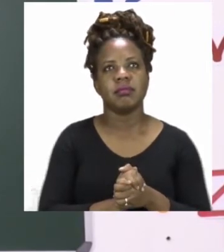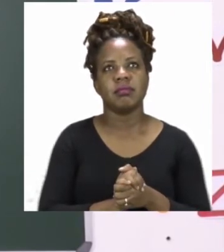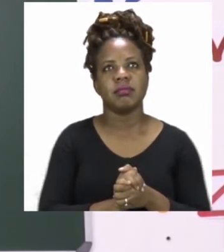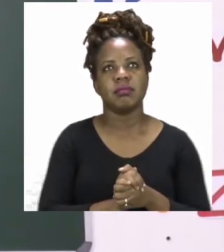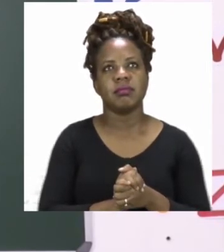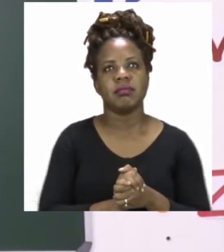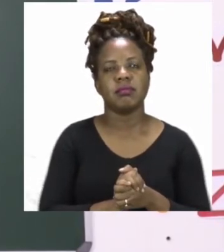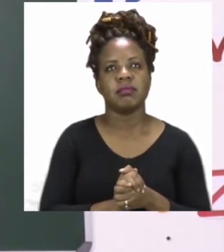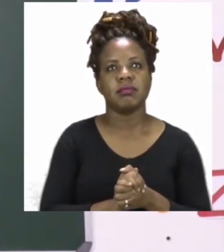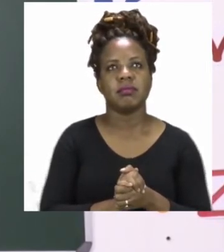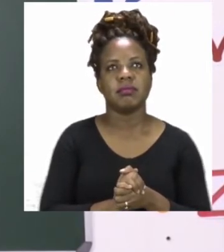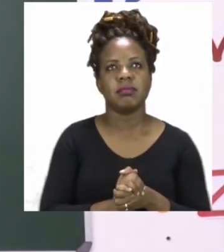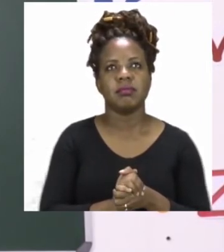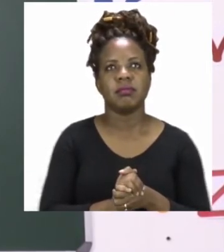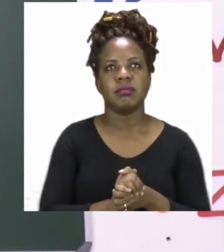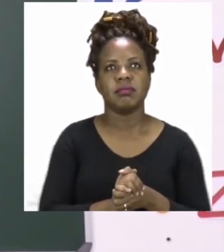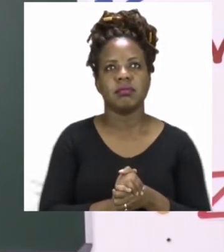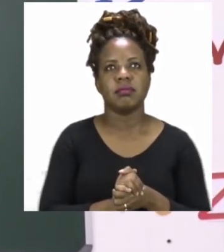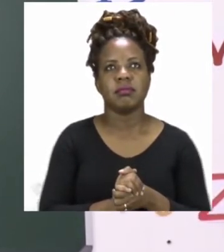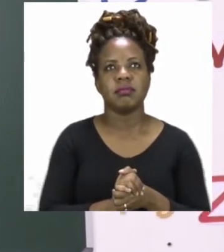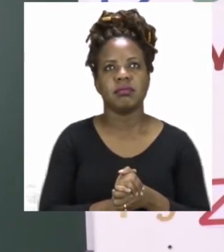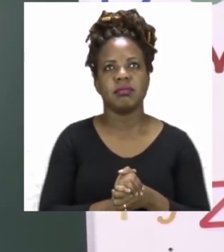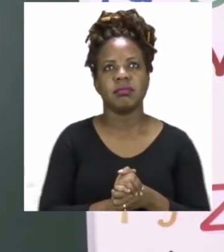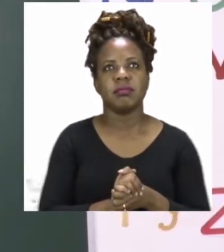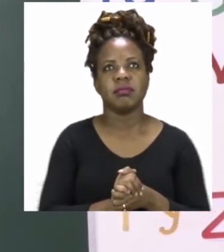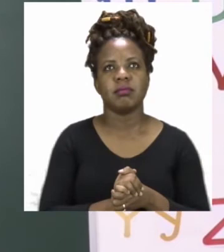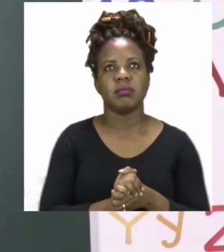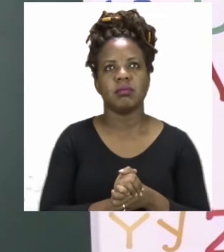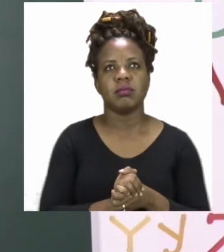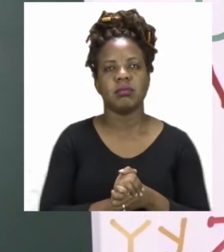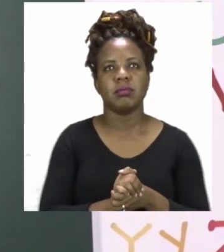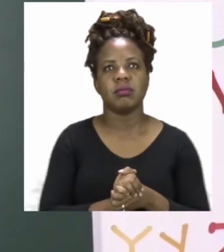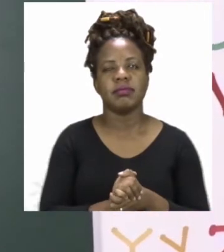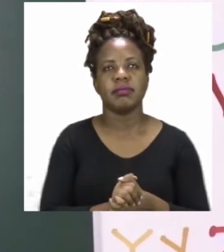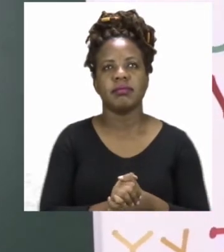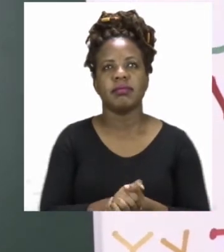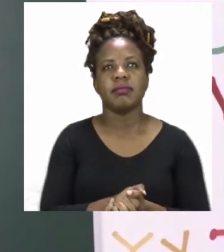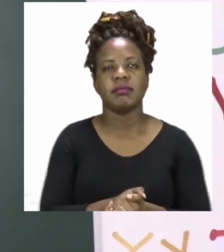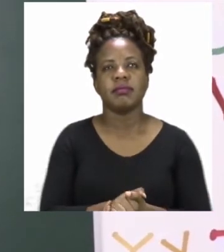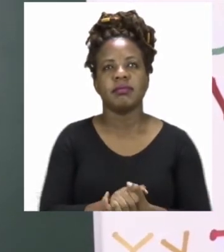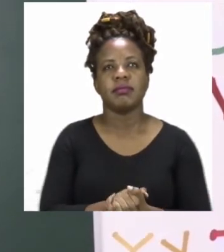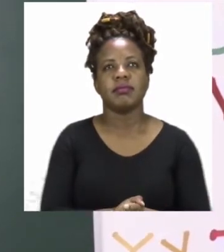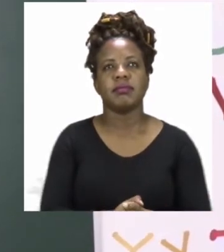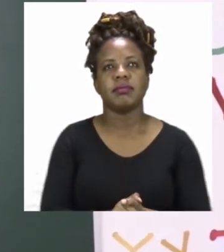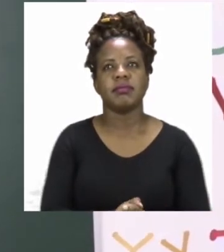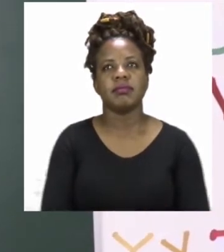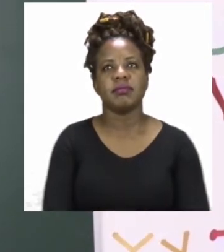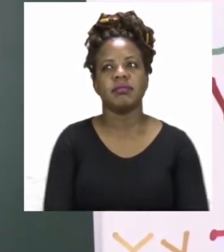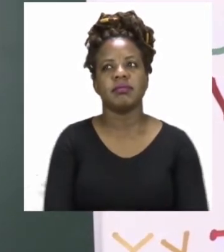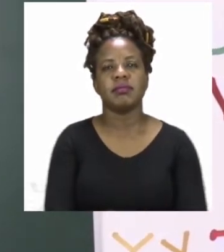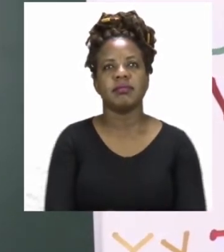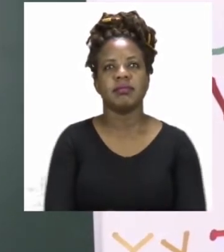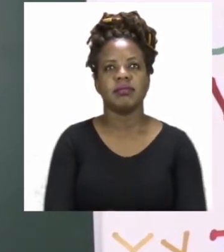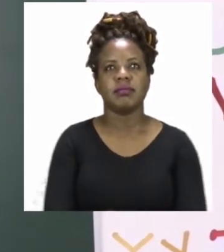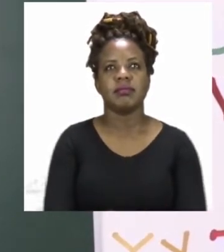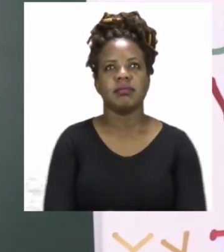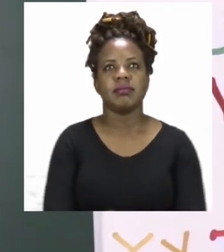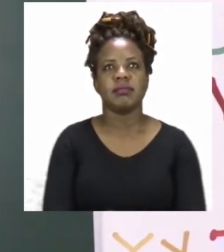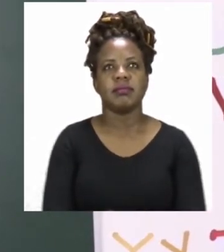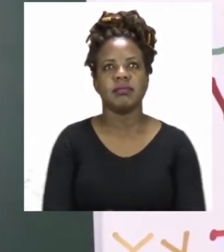W are together, they make an U sound. So we have our letter